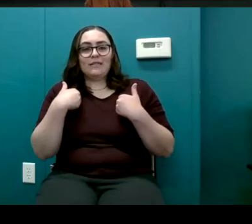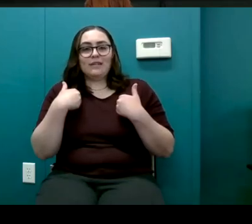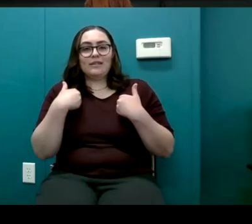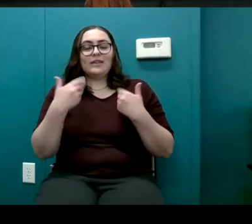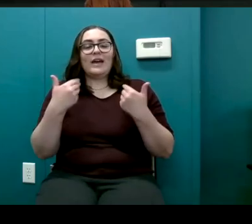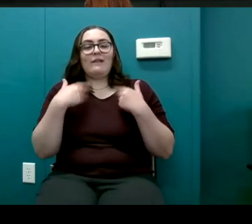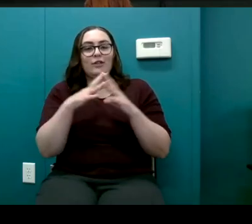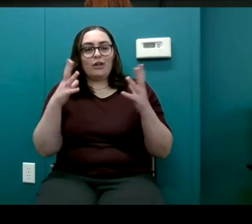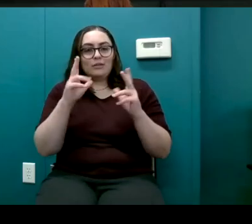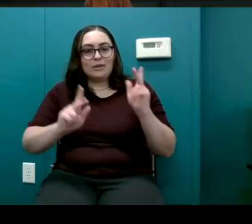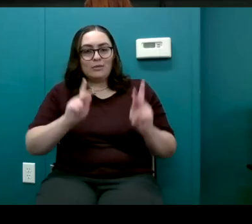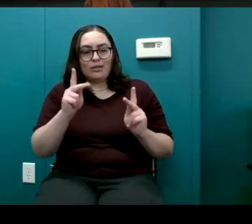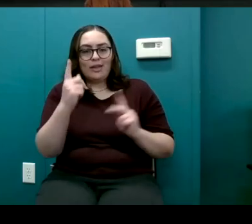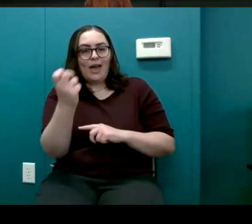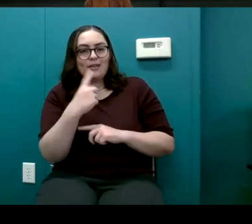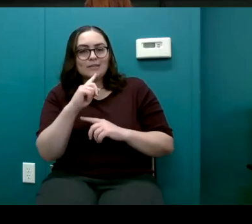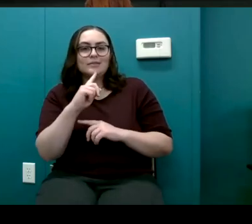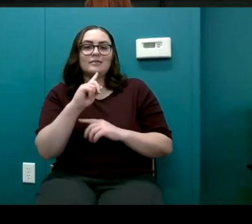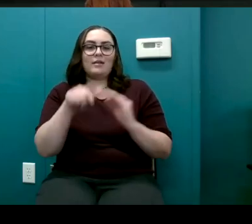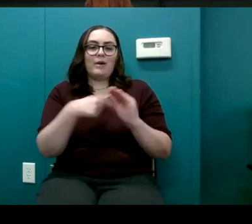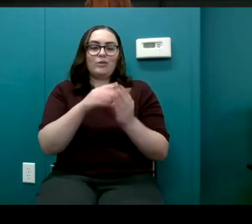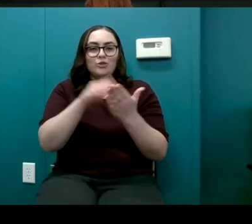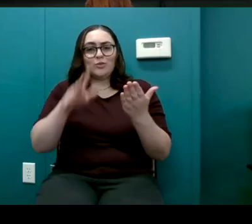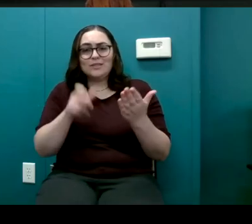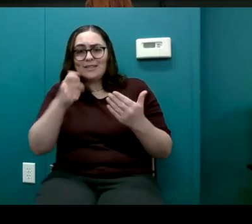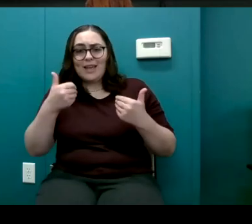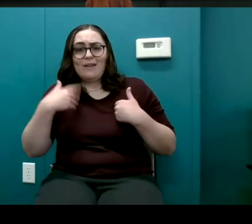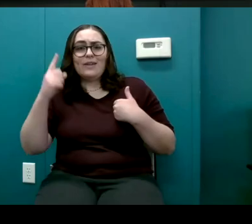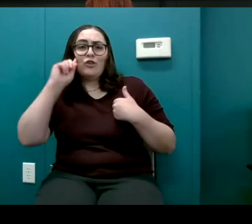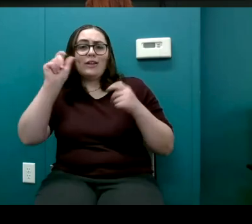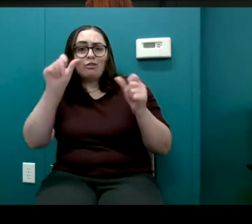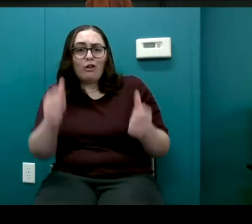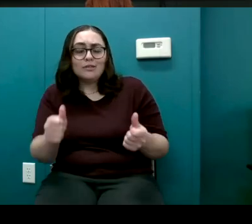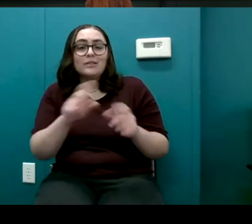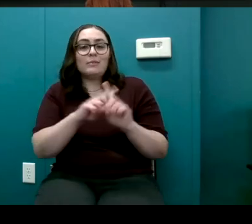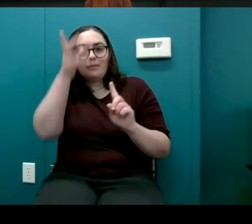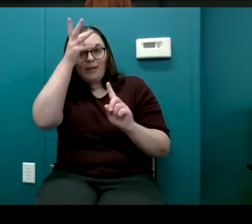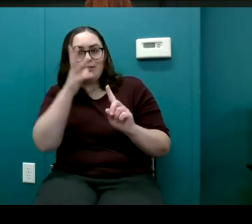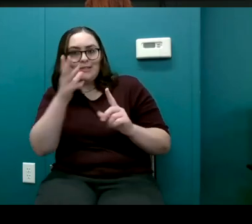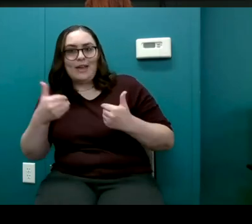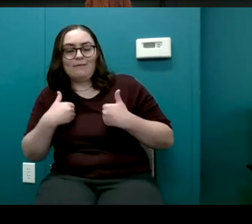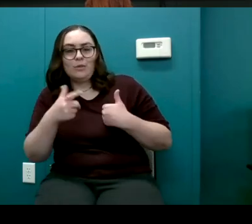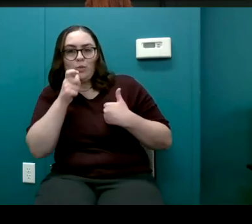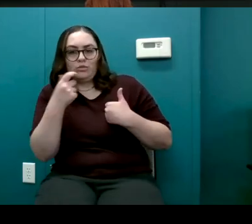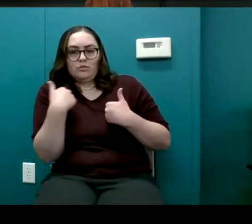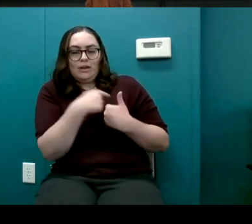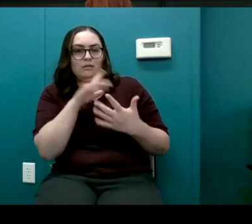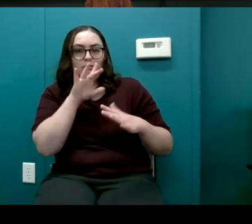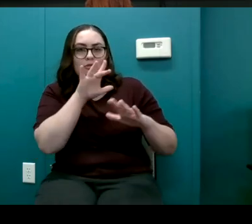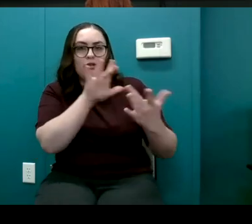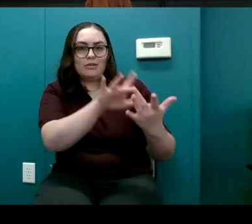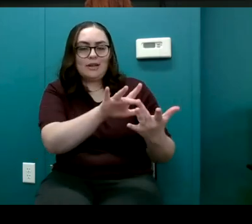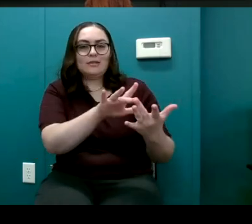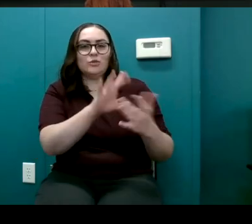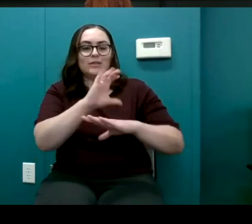a lot of people ask you questions about, like, the student doesn't have a hearing loss, but their parents do. And who do I contact in order